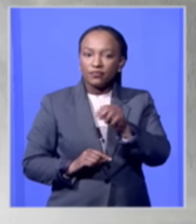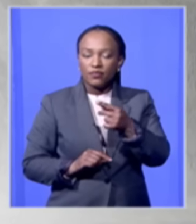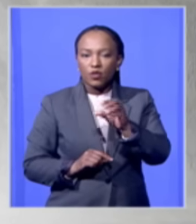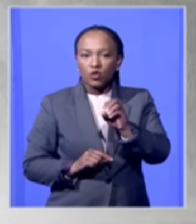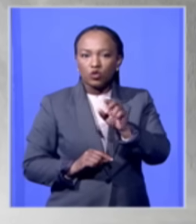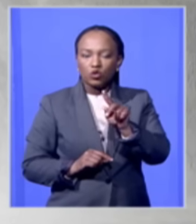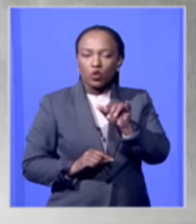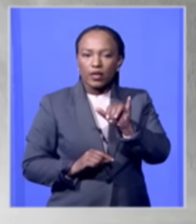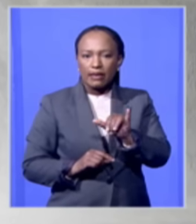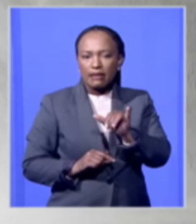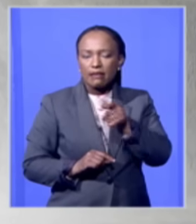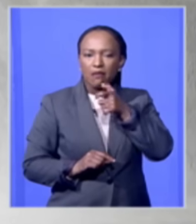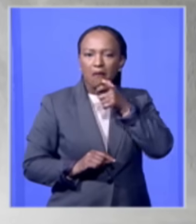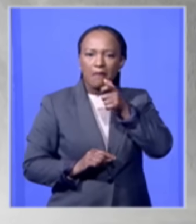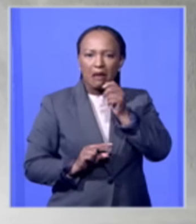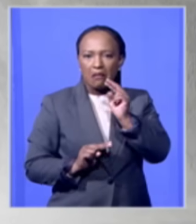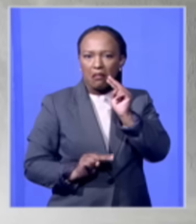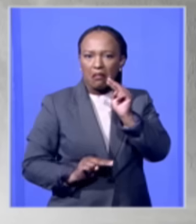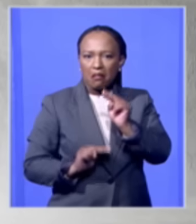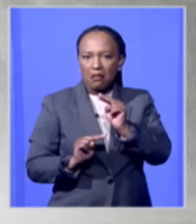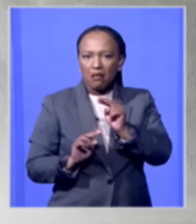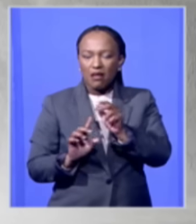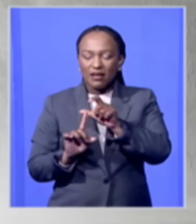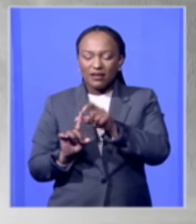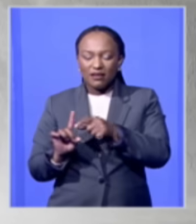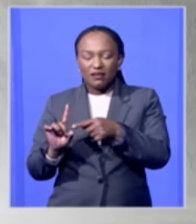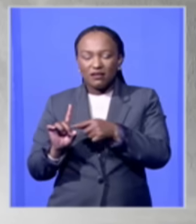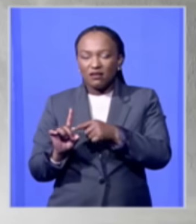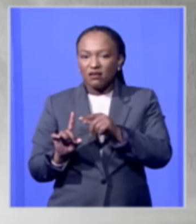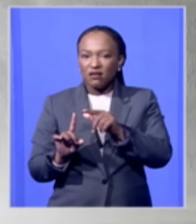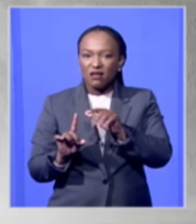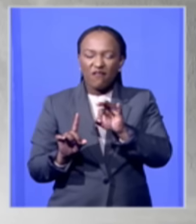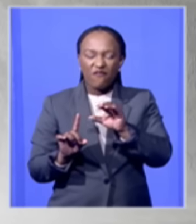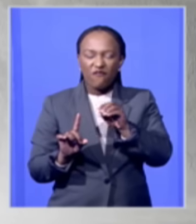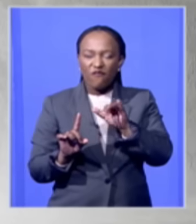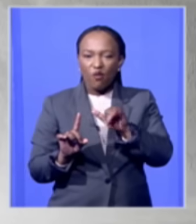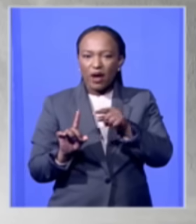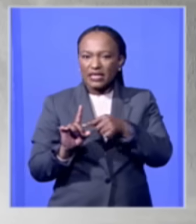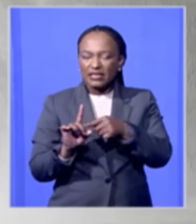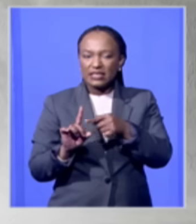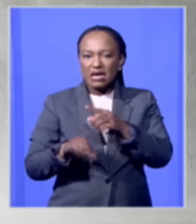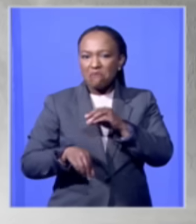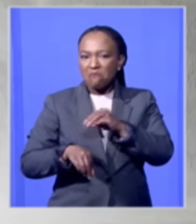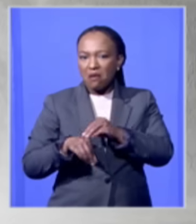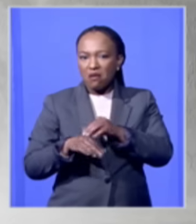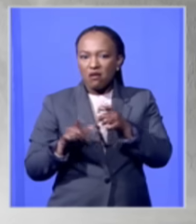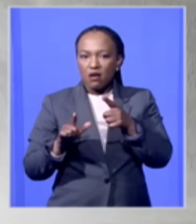maikutlo a ka ke a manyami gape taba ya Floyd ke pharela ya taba yena ka se o beši